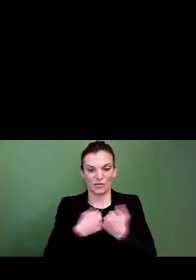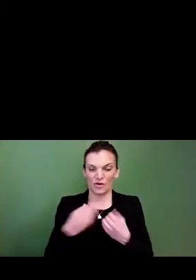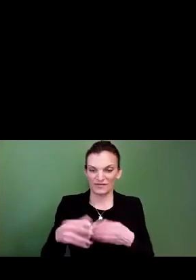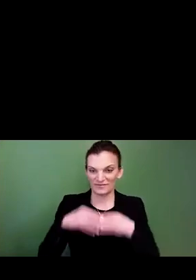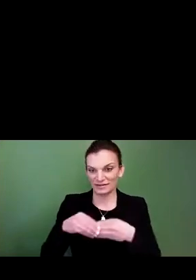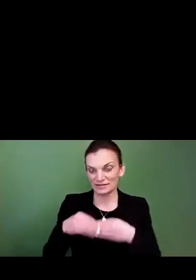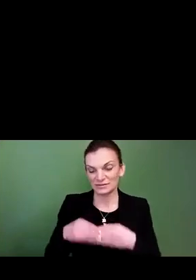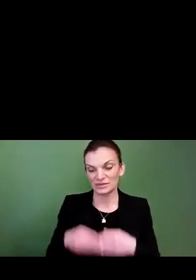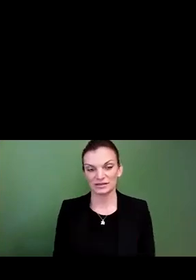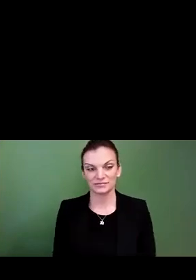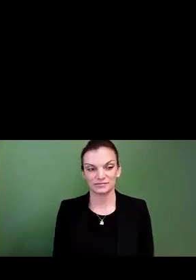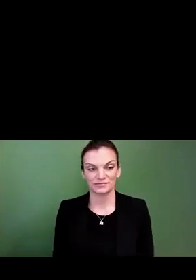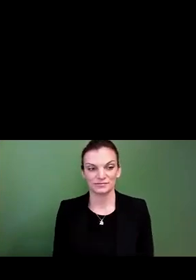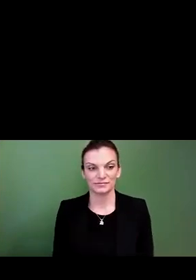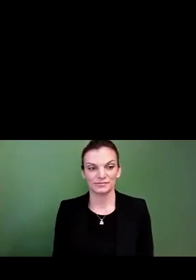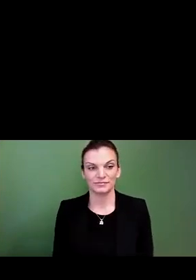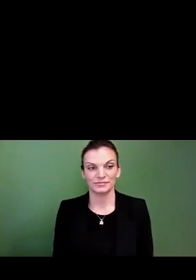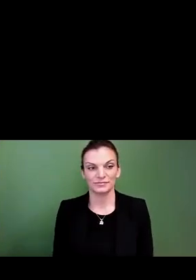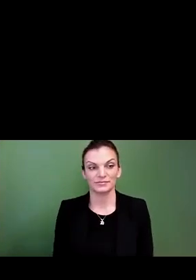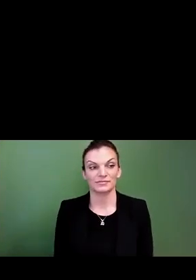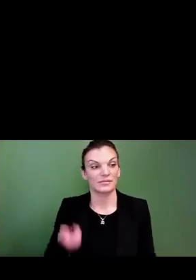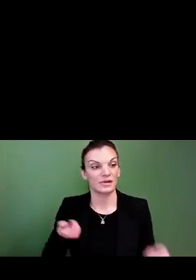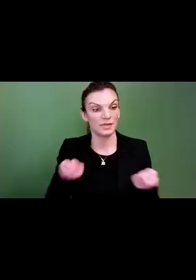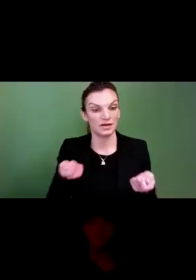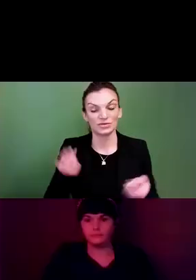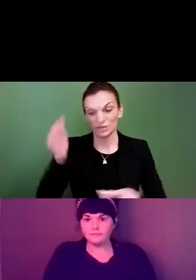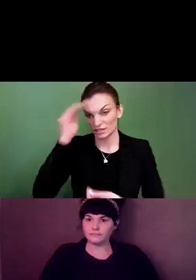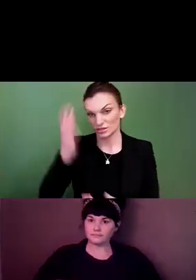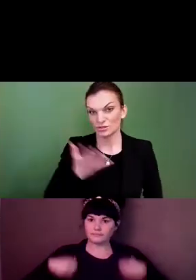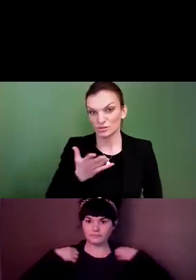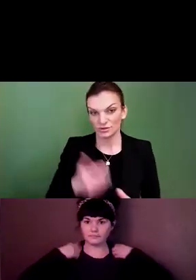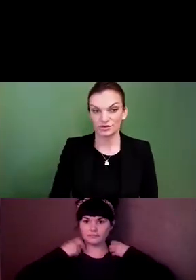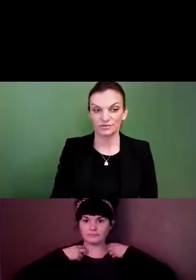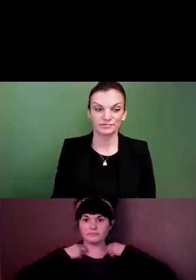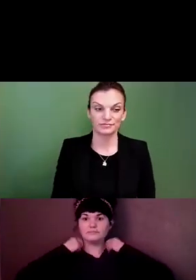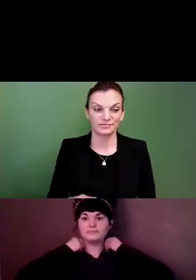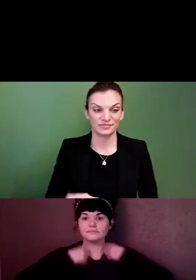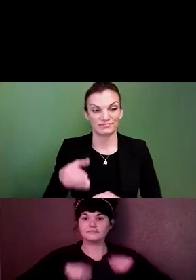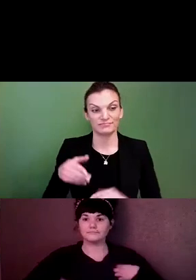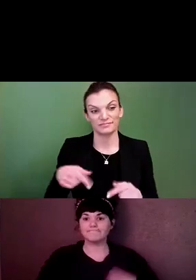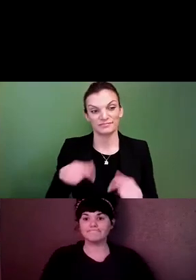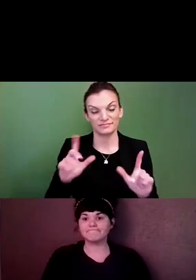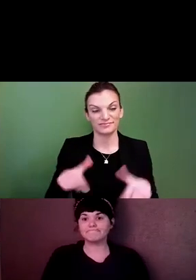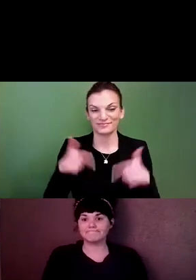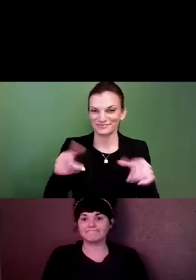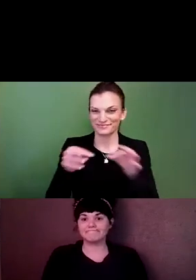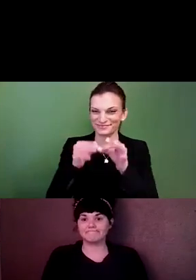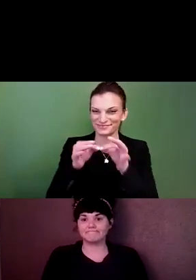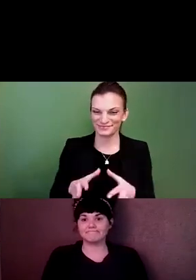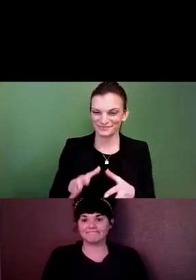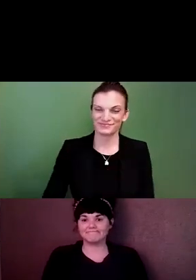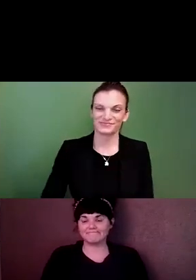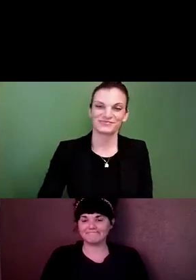flexibility. And an administrator shared after this that her tips were just to